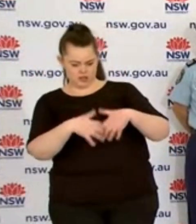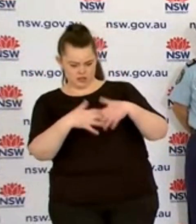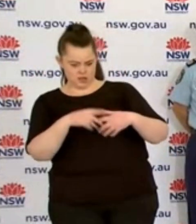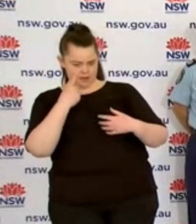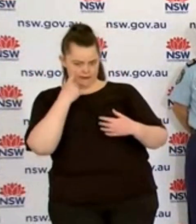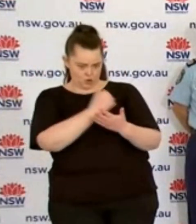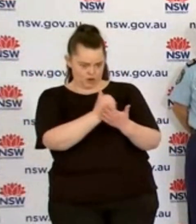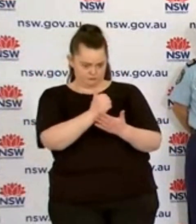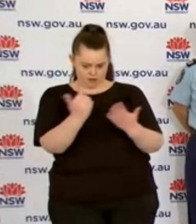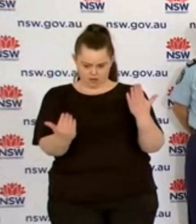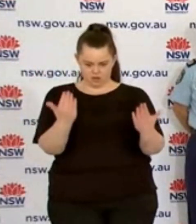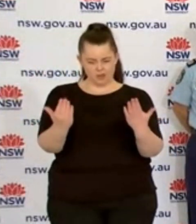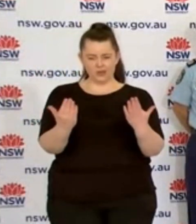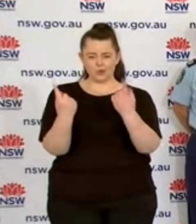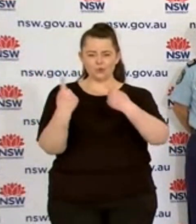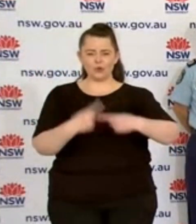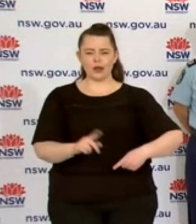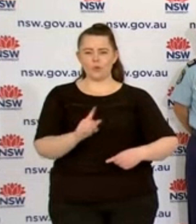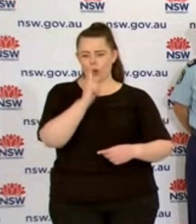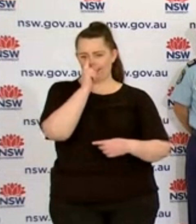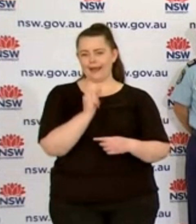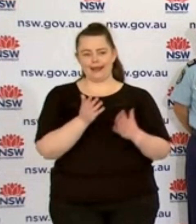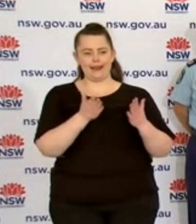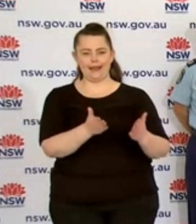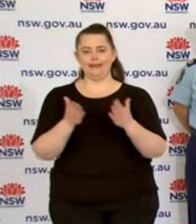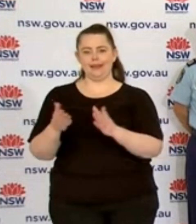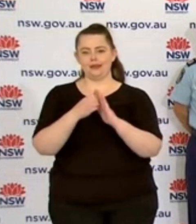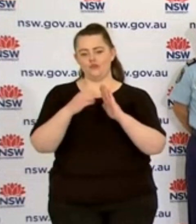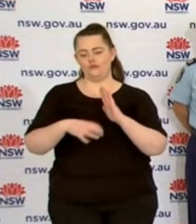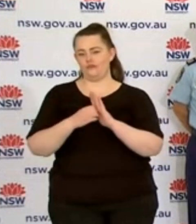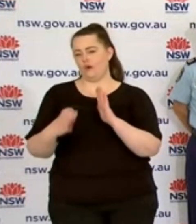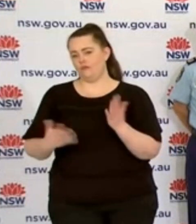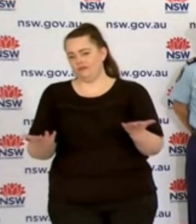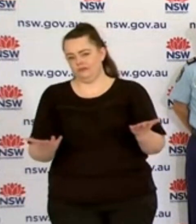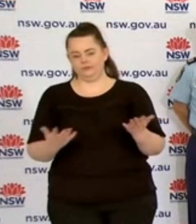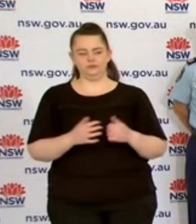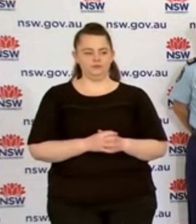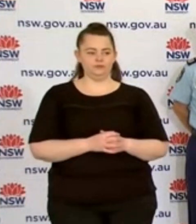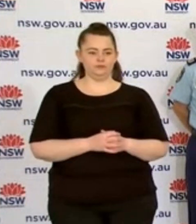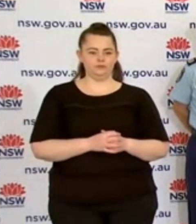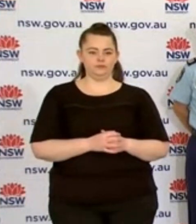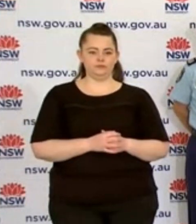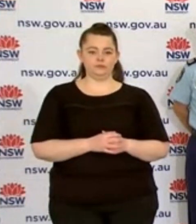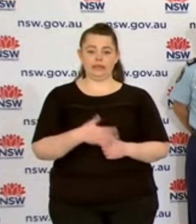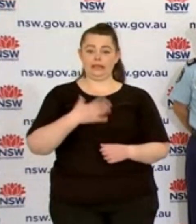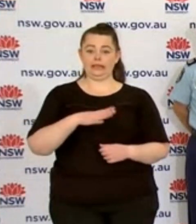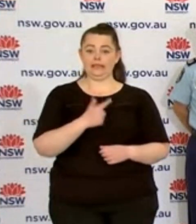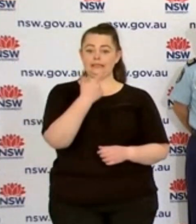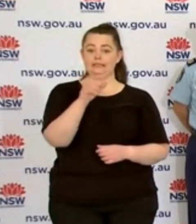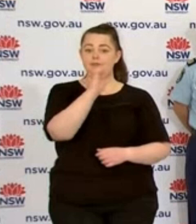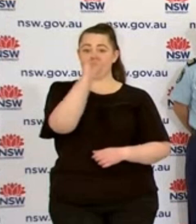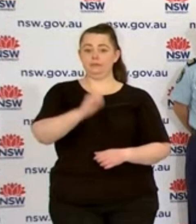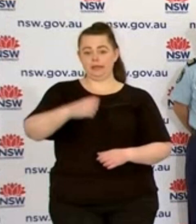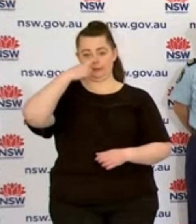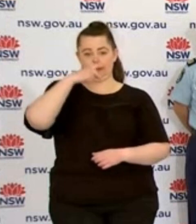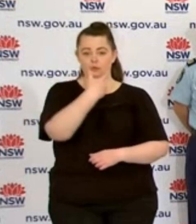and October, because they will be the most difficult time for us. Until you hit 70% double dose, which is the end of October on the